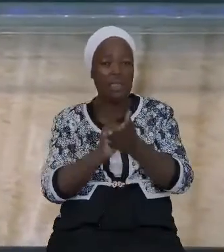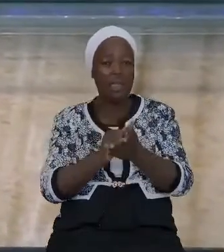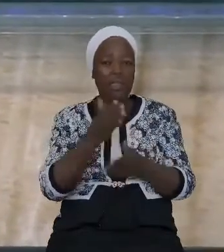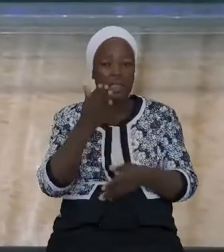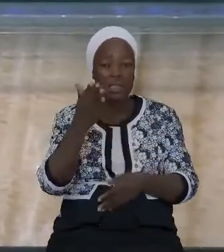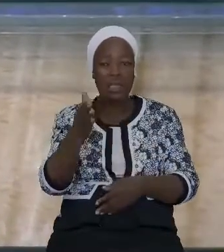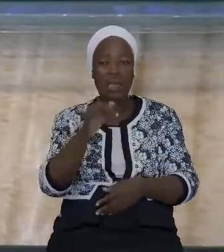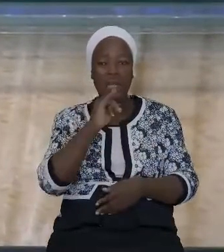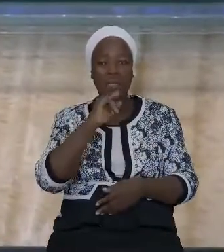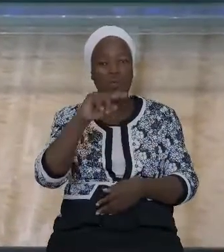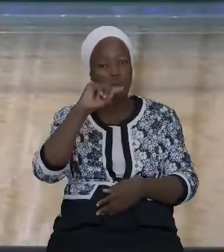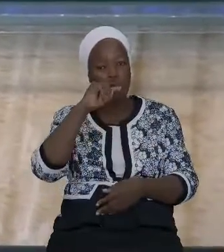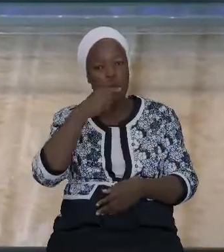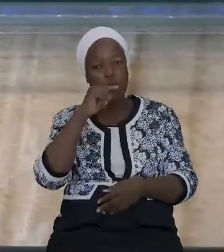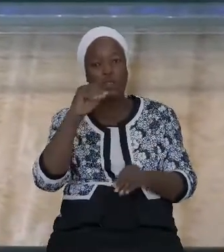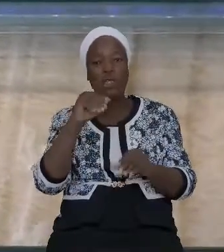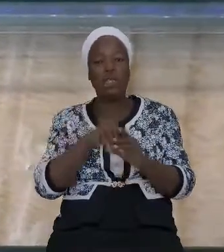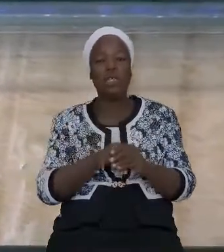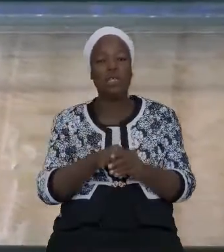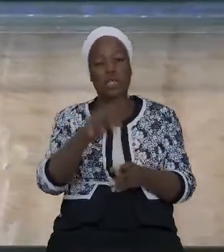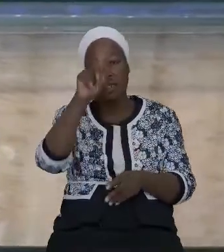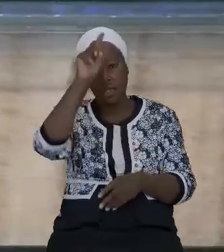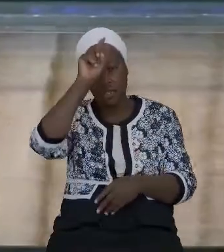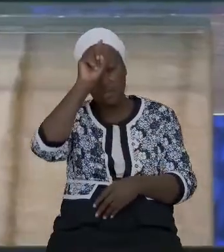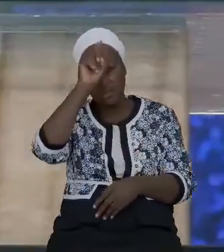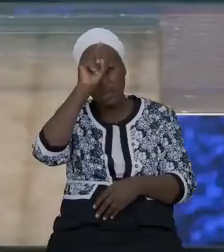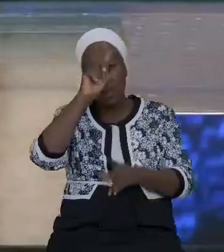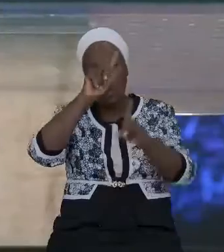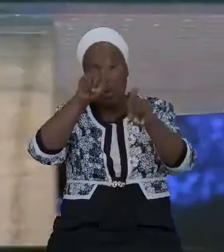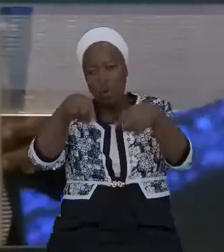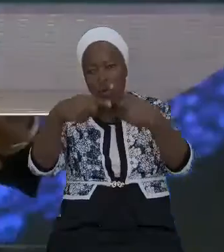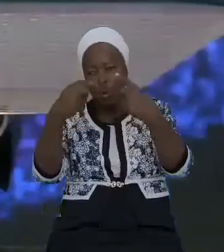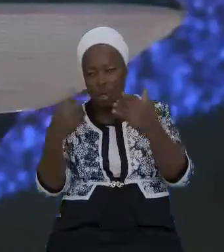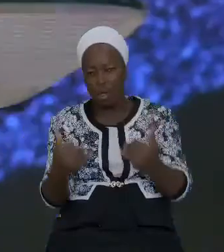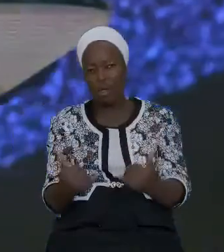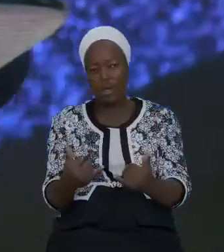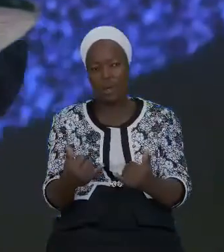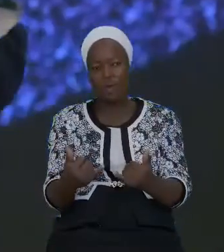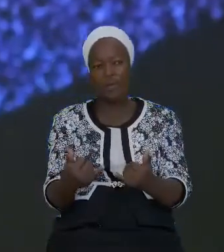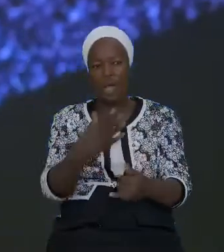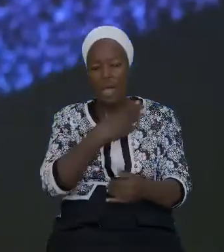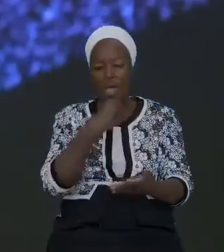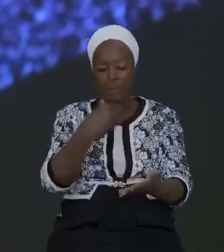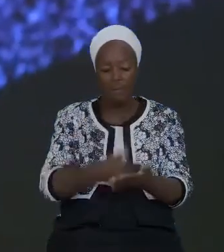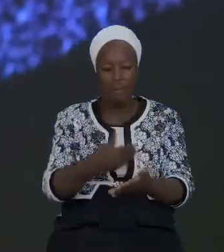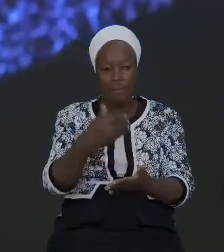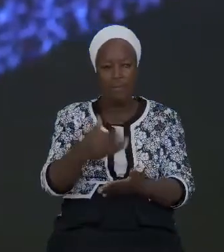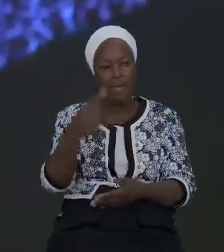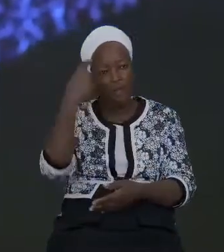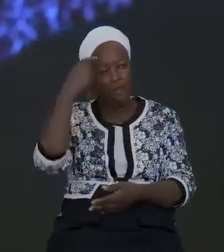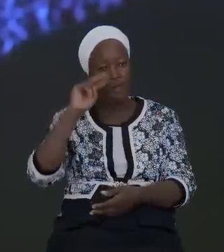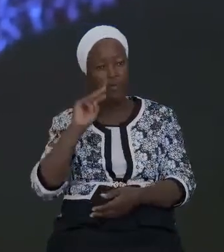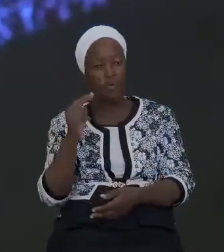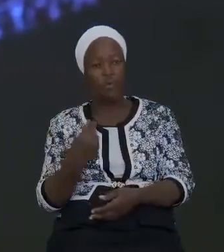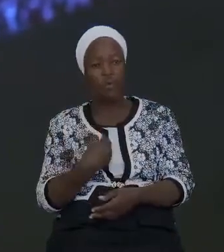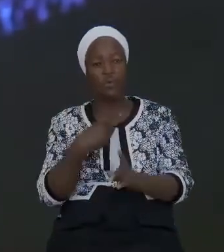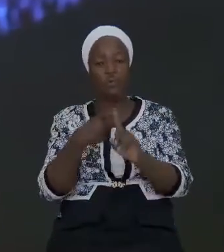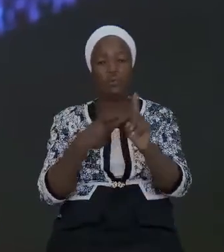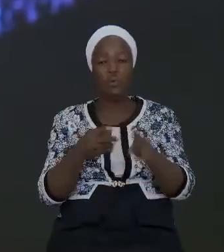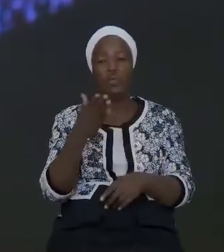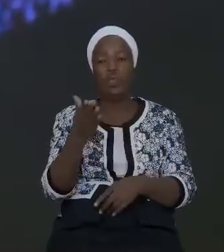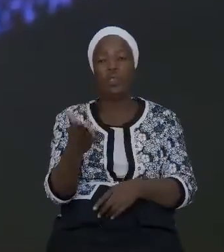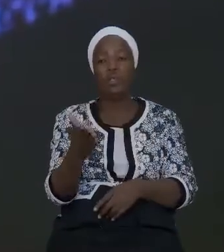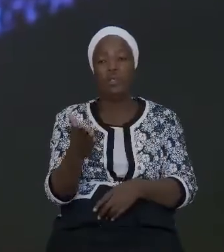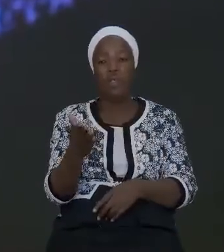corn in Egypt. Get you down thither and buy for us from